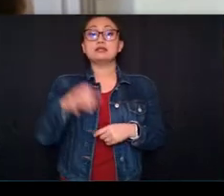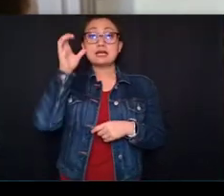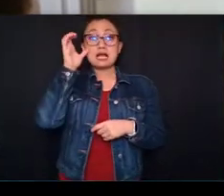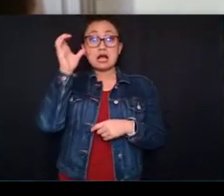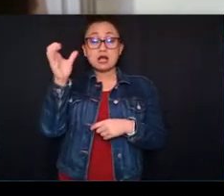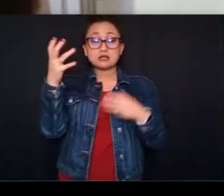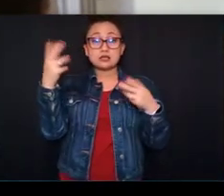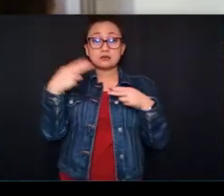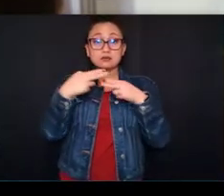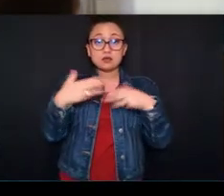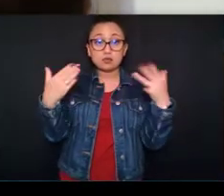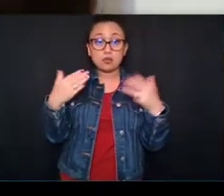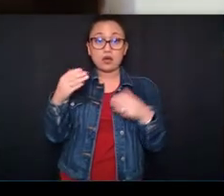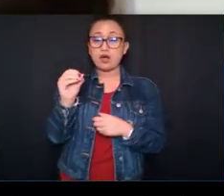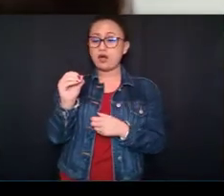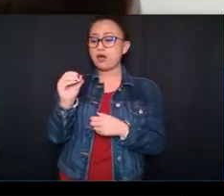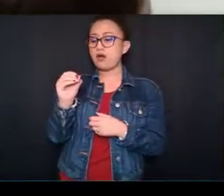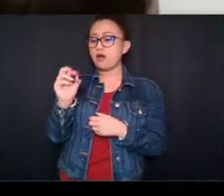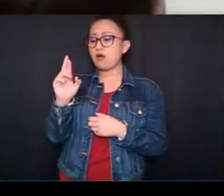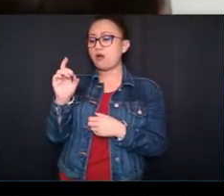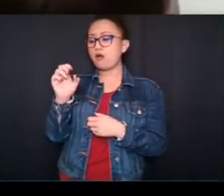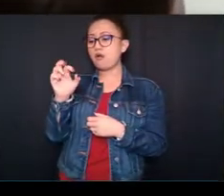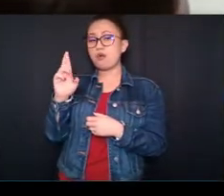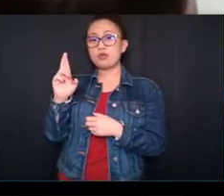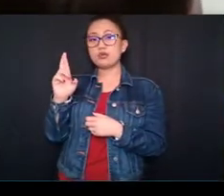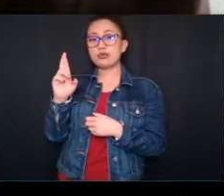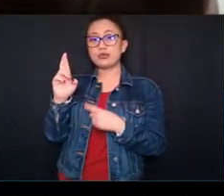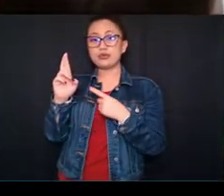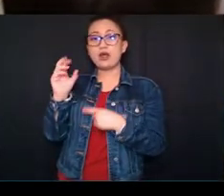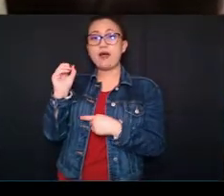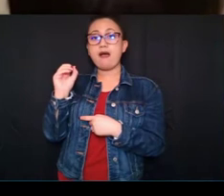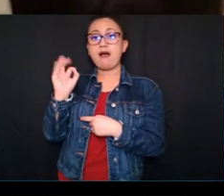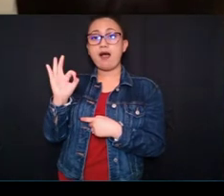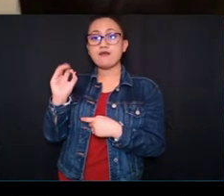called the order of operations.